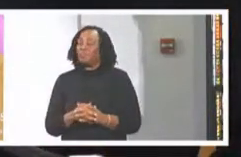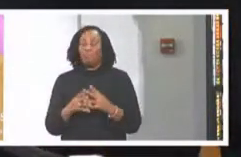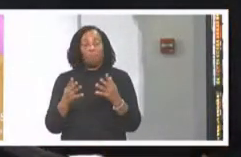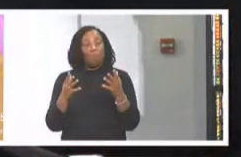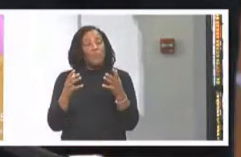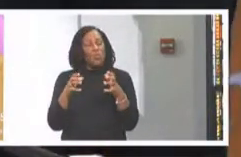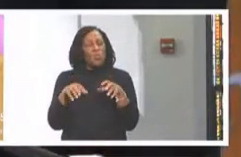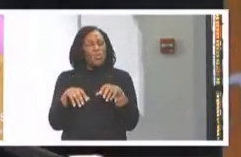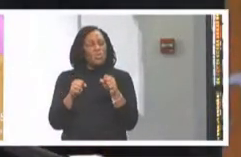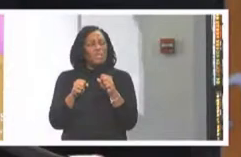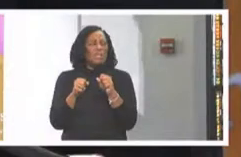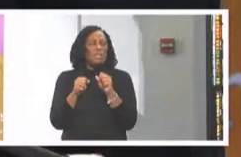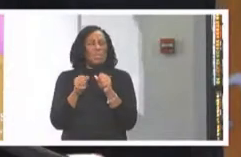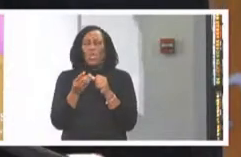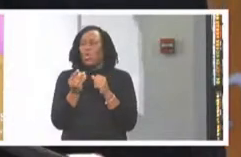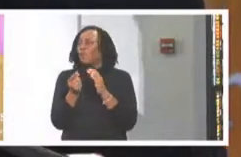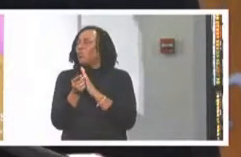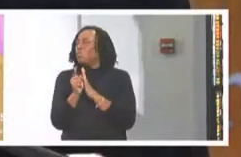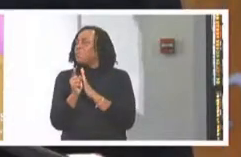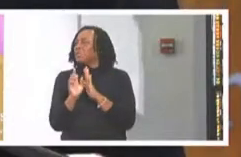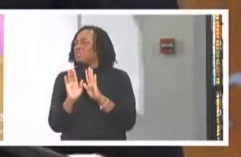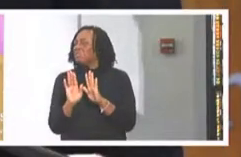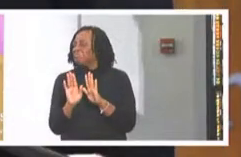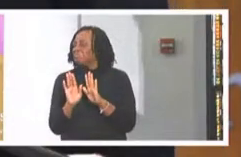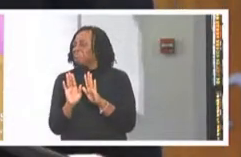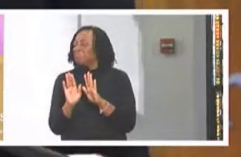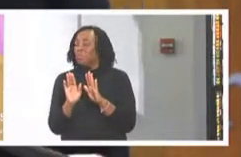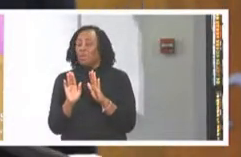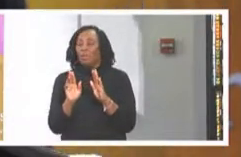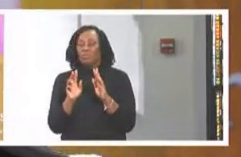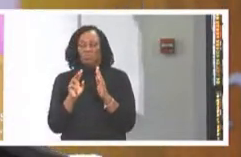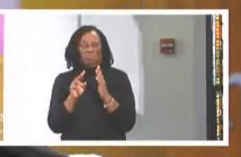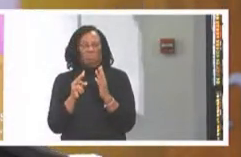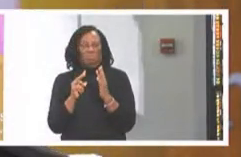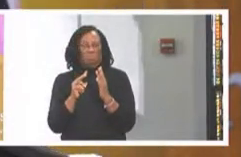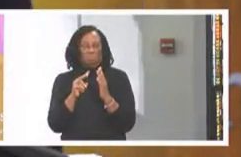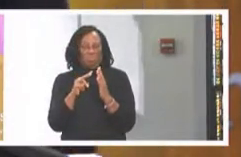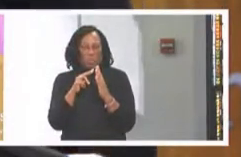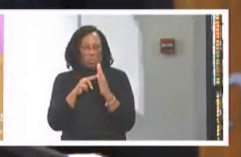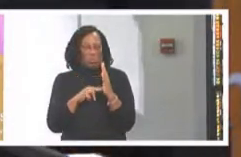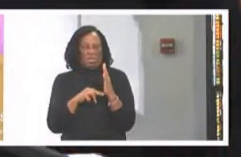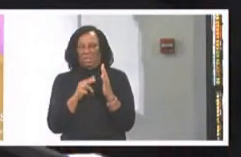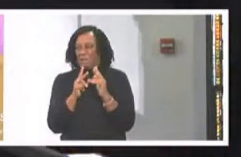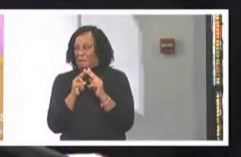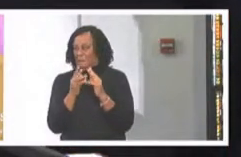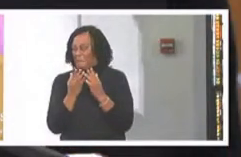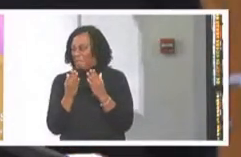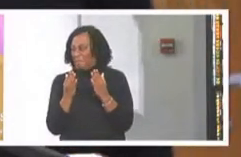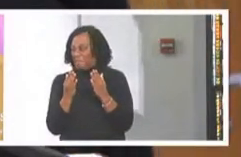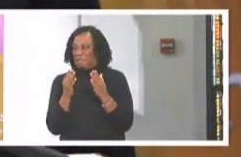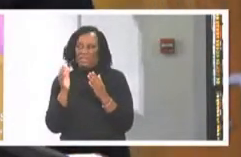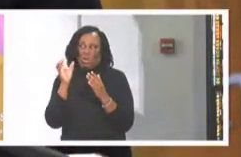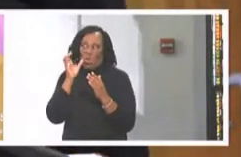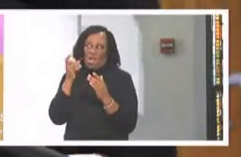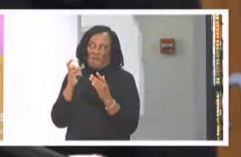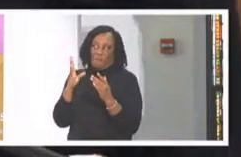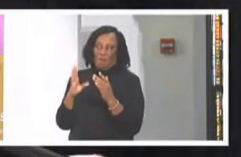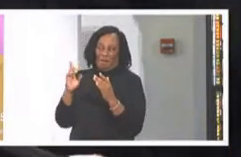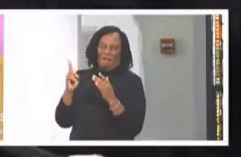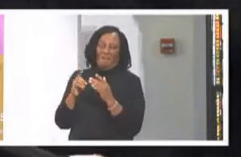few minutes to just to look at a couple of things. What thus saith the Lord. You know, let's take a